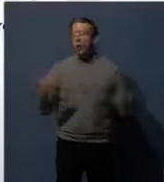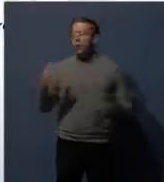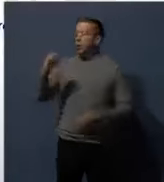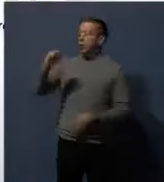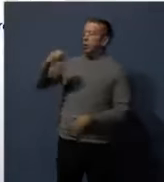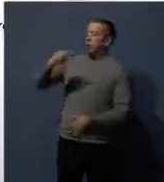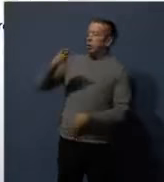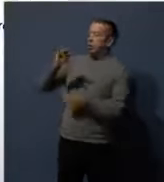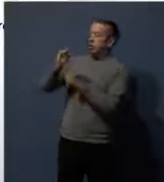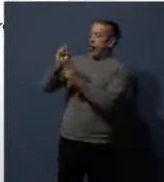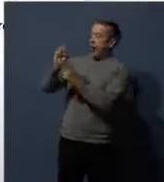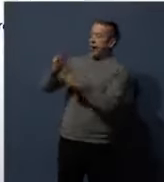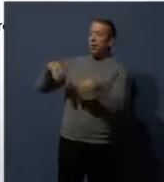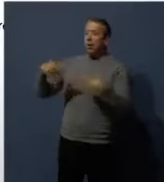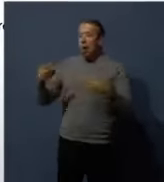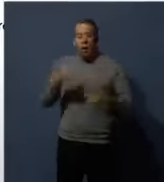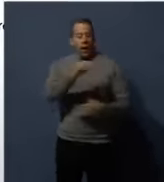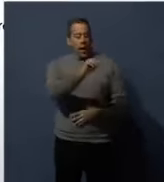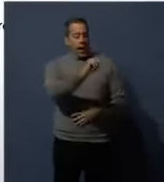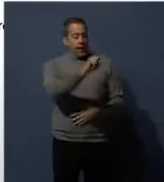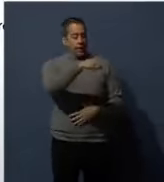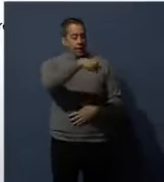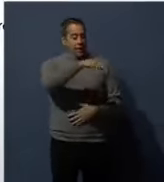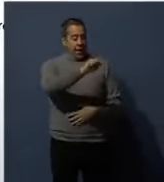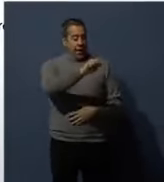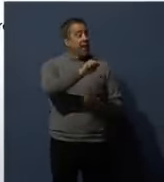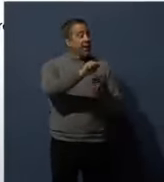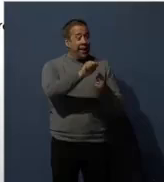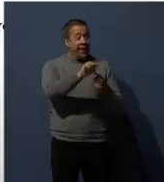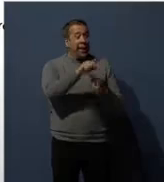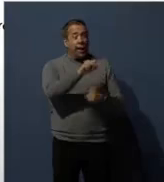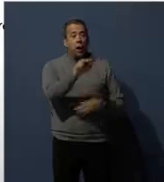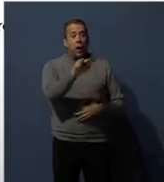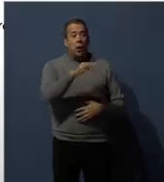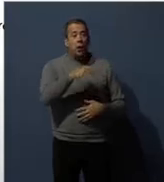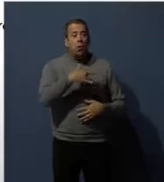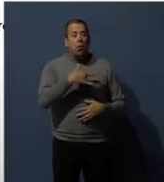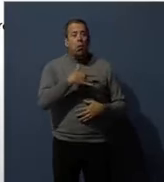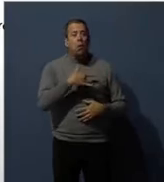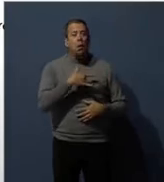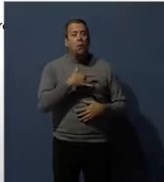What are they doing? They're touching the heart. Because if they can touch the heart, they can move the body.